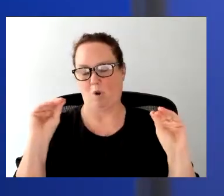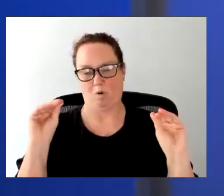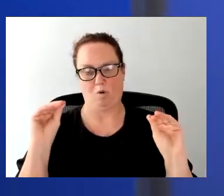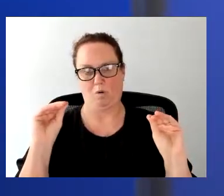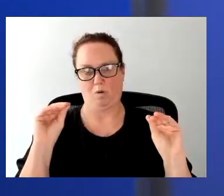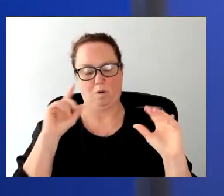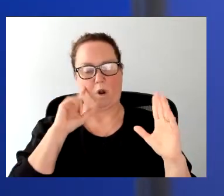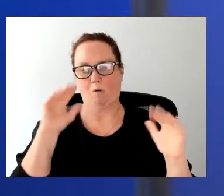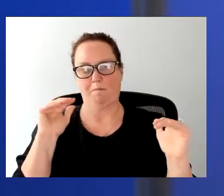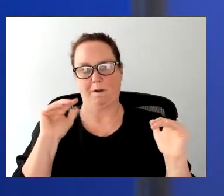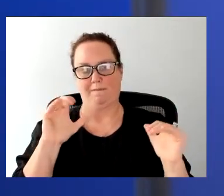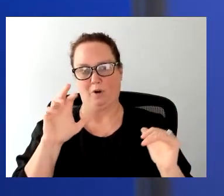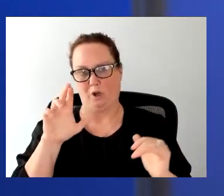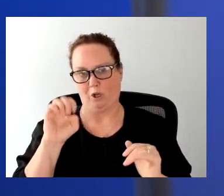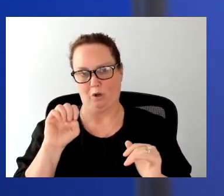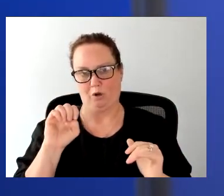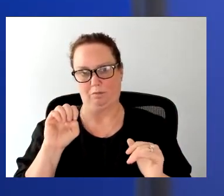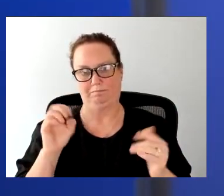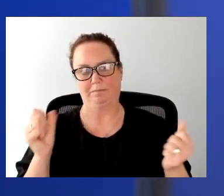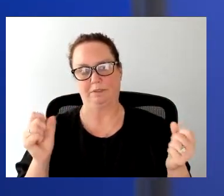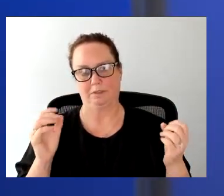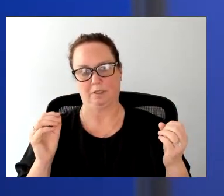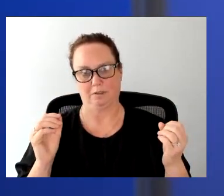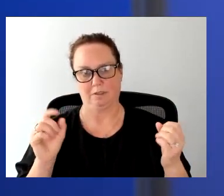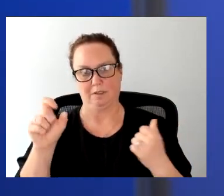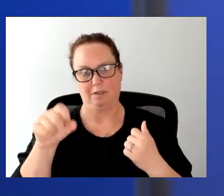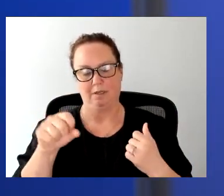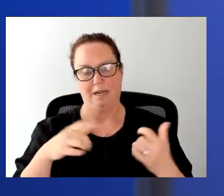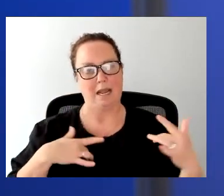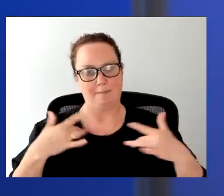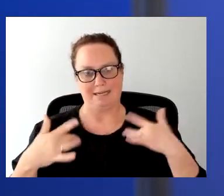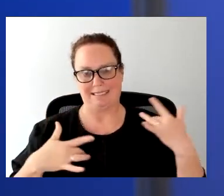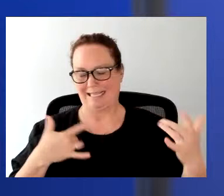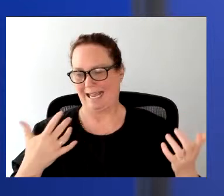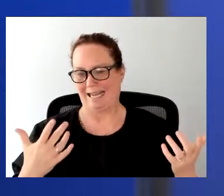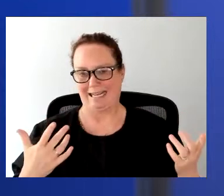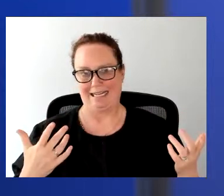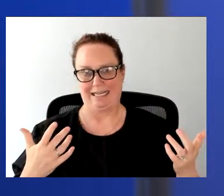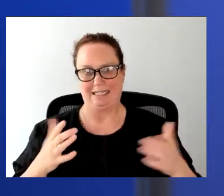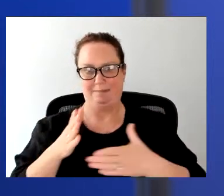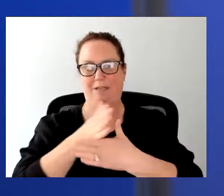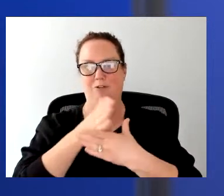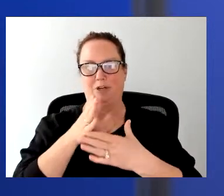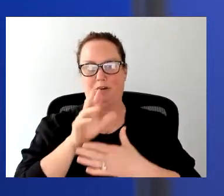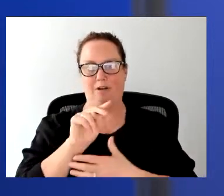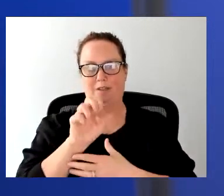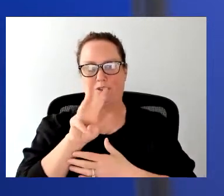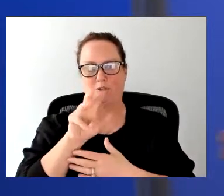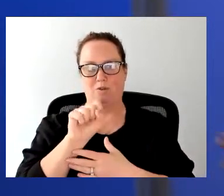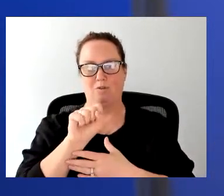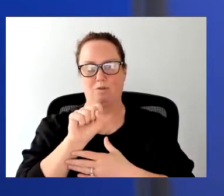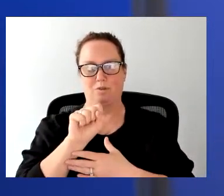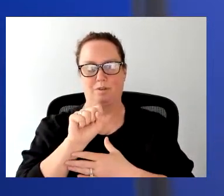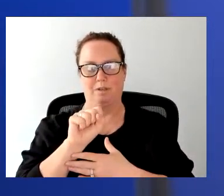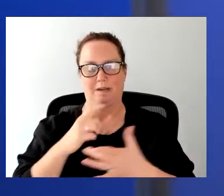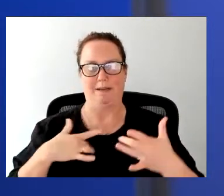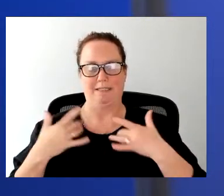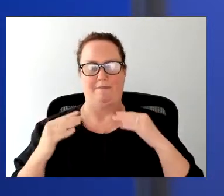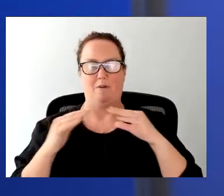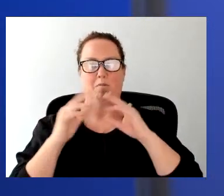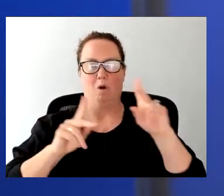for a cure. So yeah, super excited to just be sharing this news and can't wait for more people